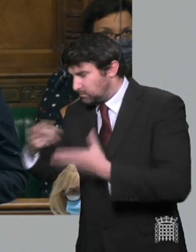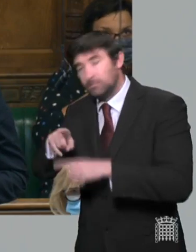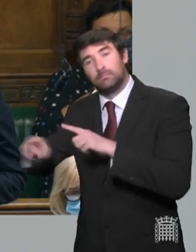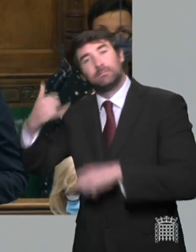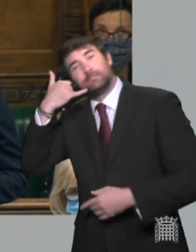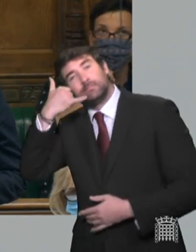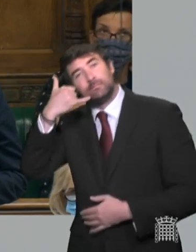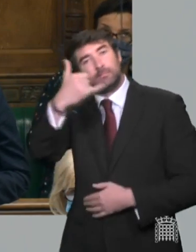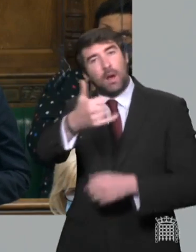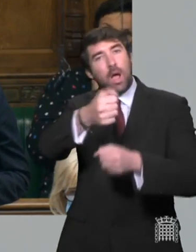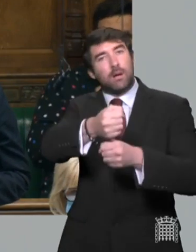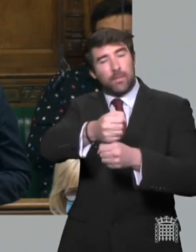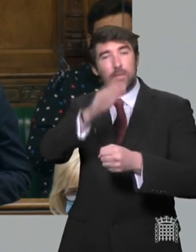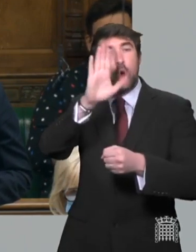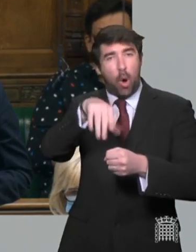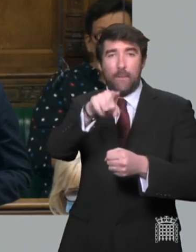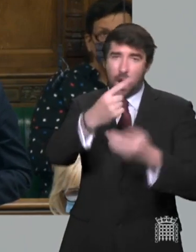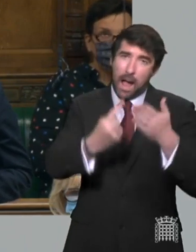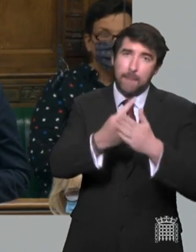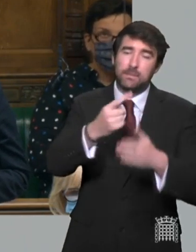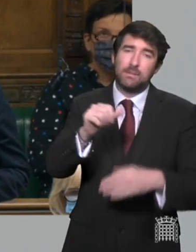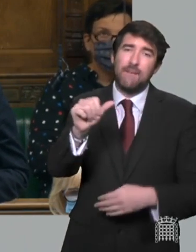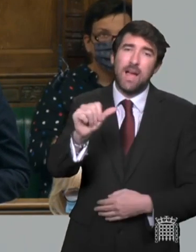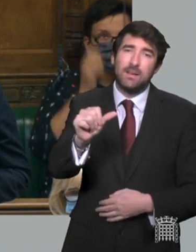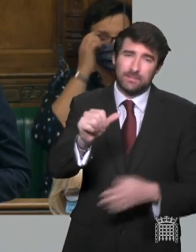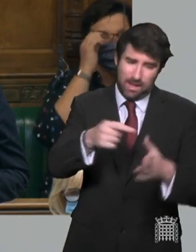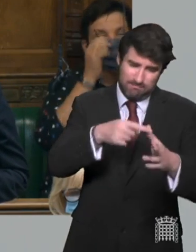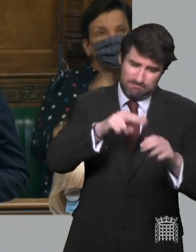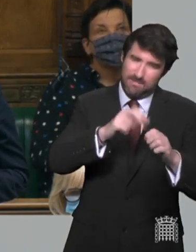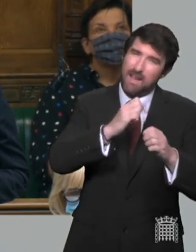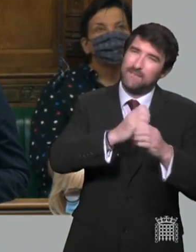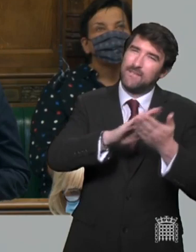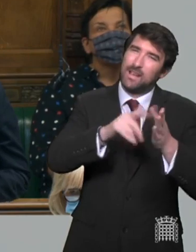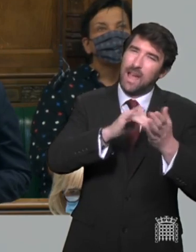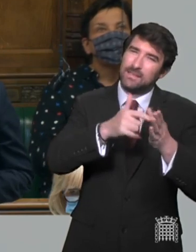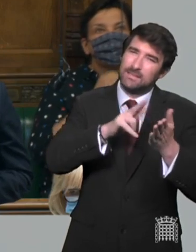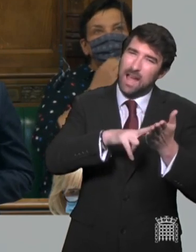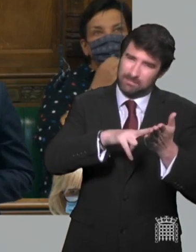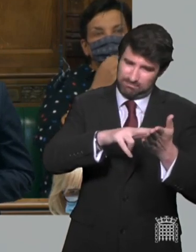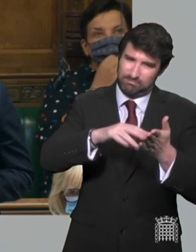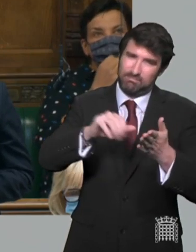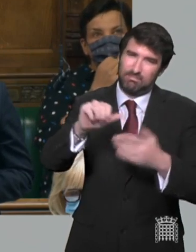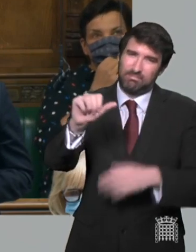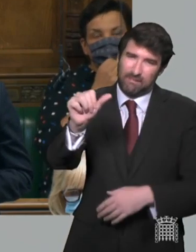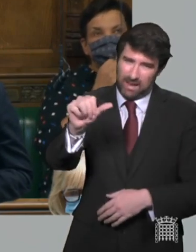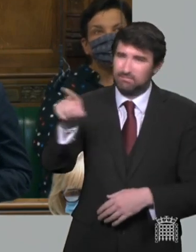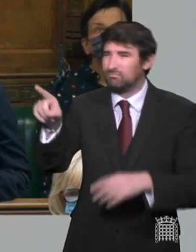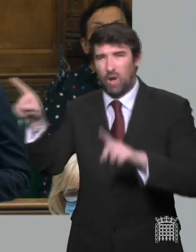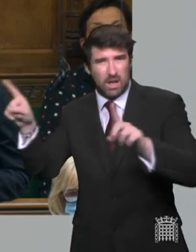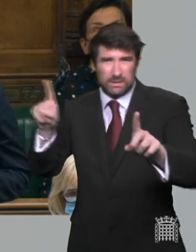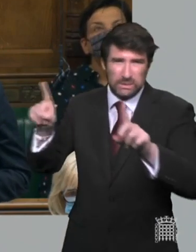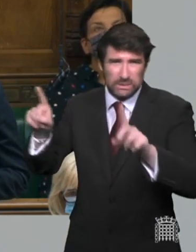non-British nationals in Afghanistan. Distressed and fearful for his family, he was relieved when he eventually spoke to